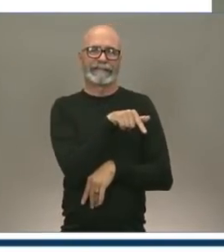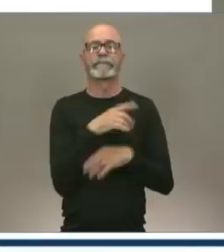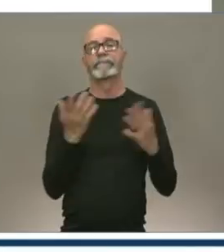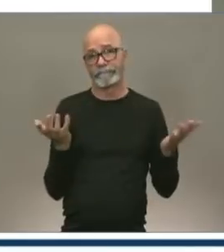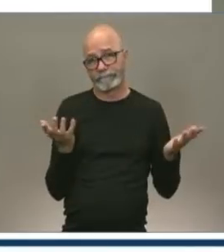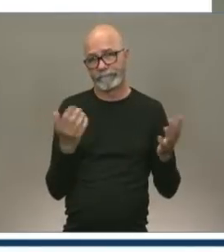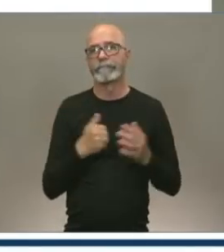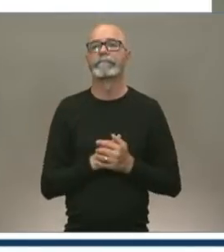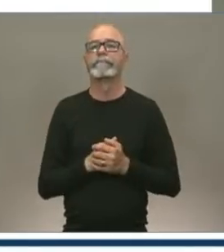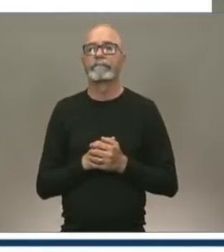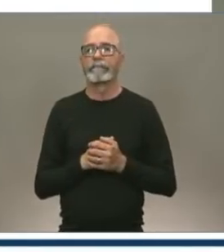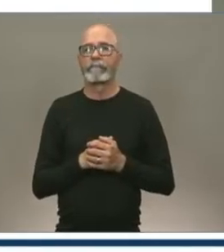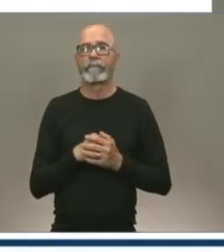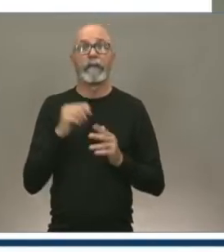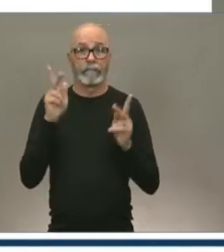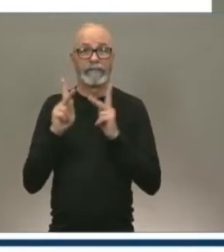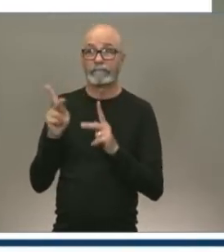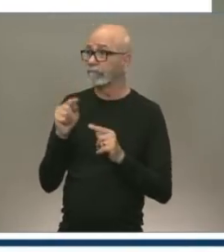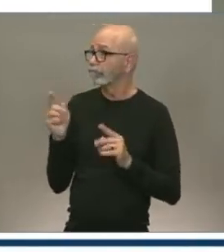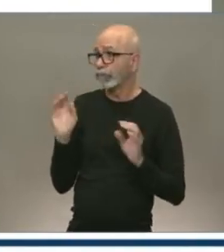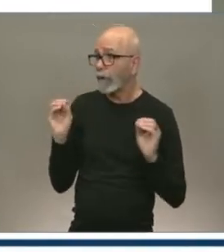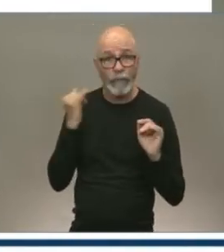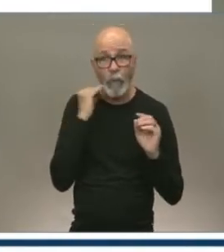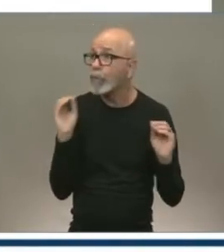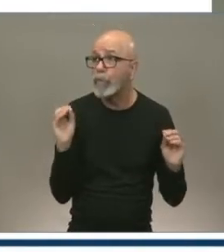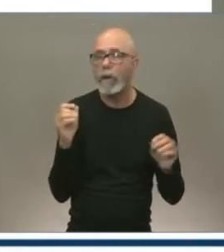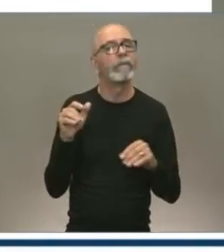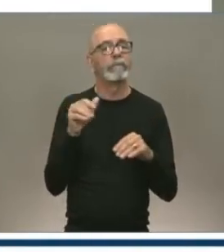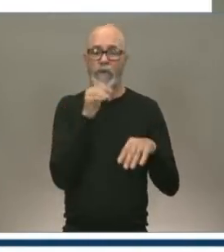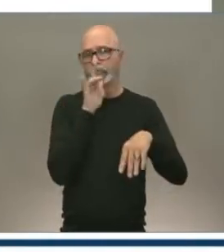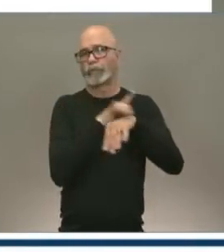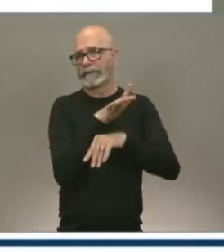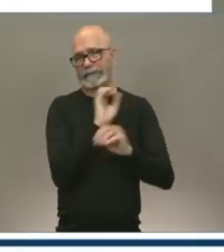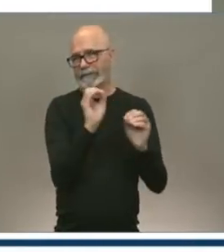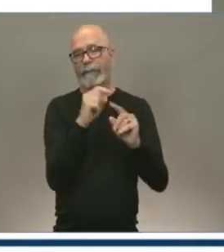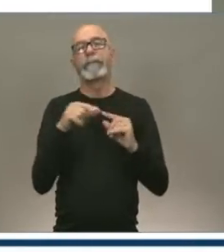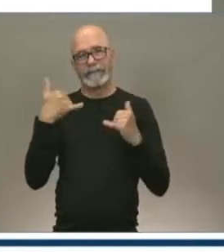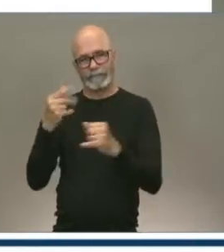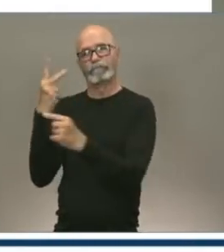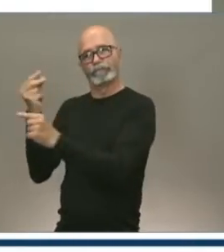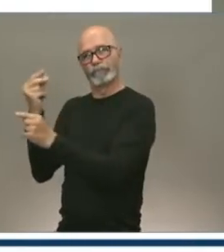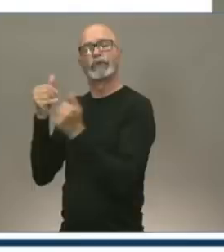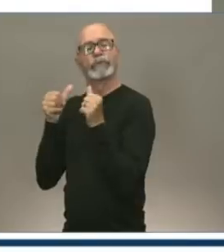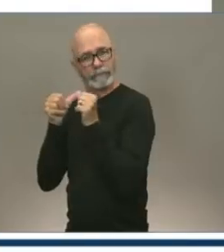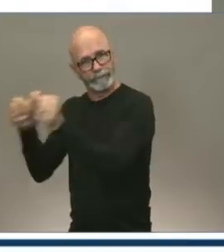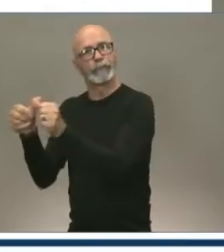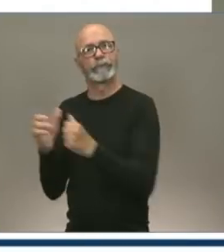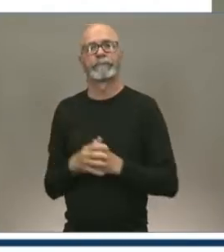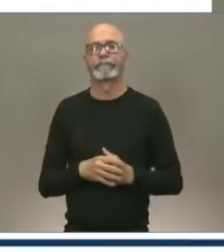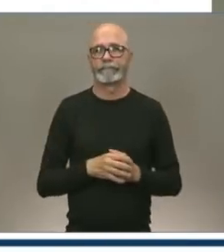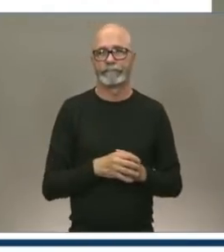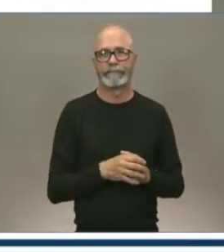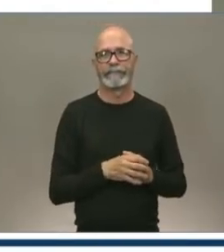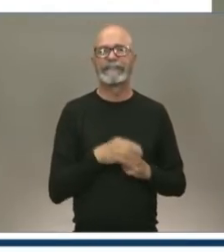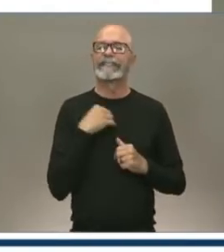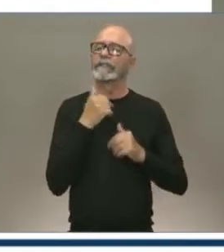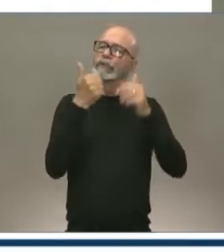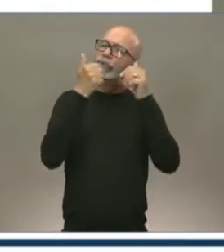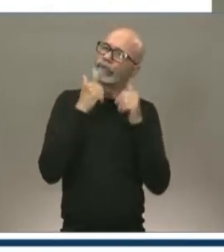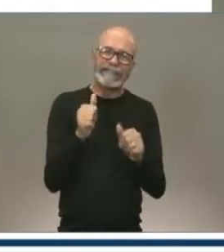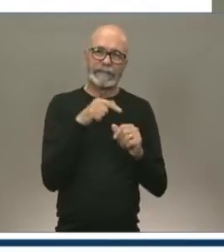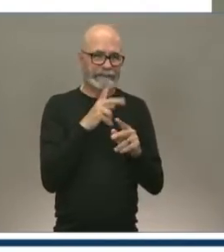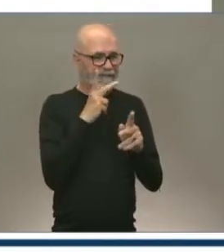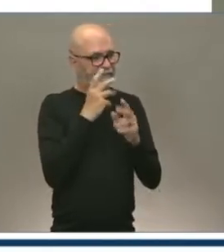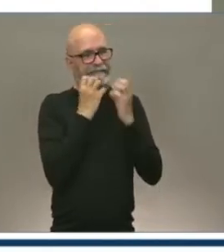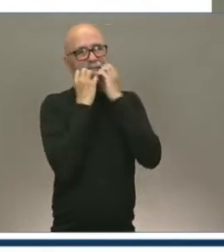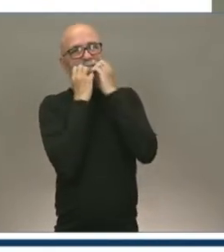use vaccine if somebody doesn't show up for an appointment. So we're very well aware of the need to minimize any wastage of this vaccine